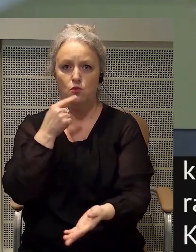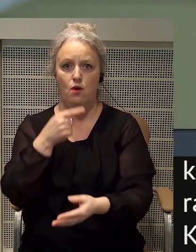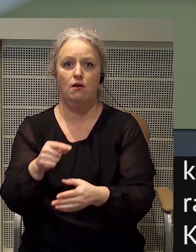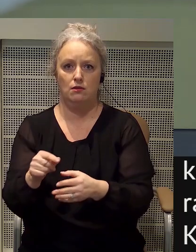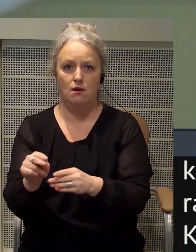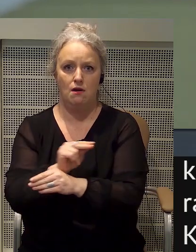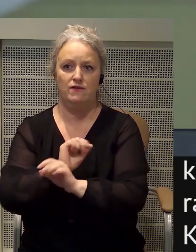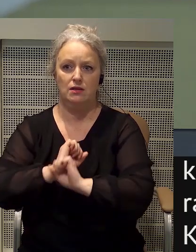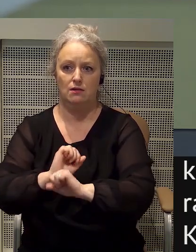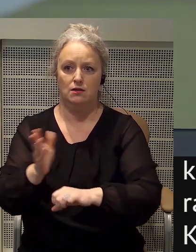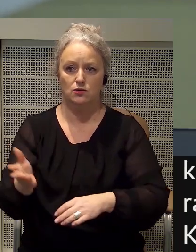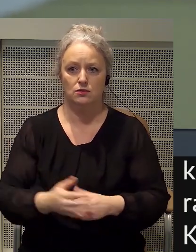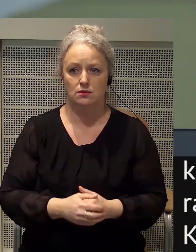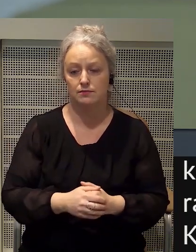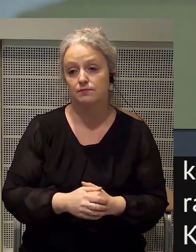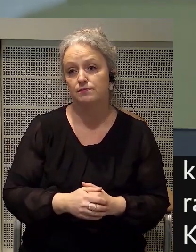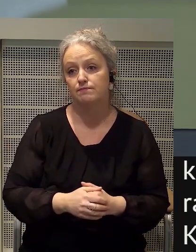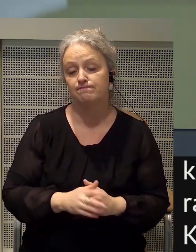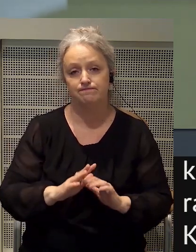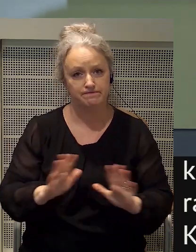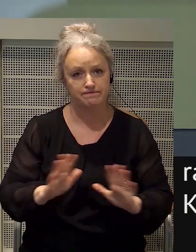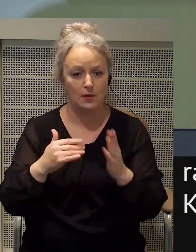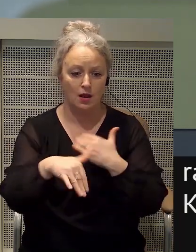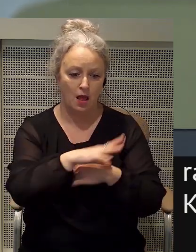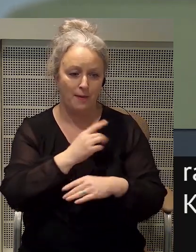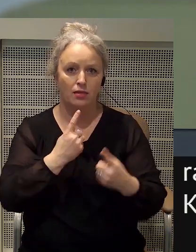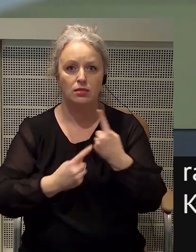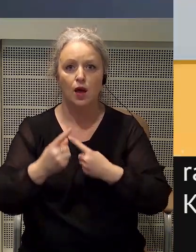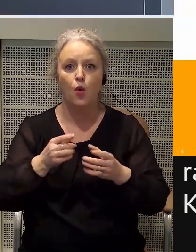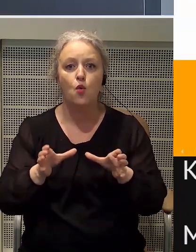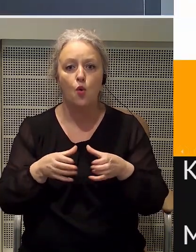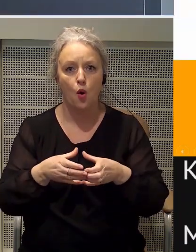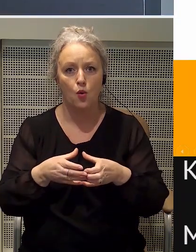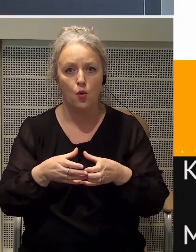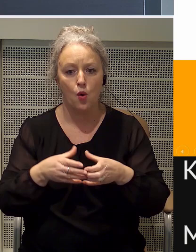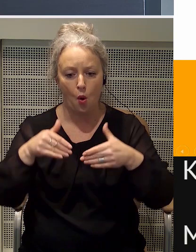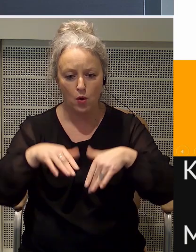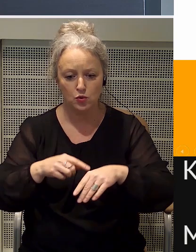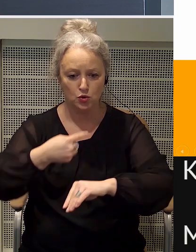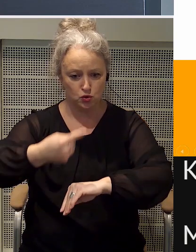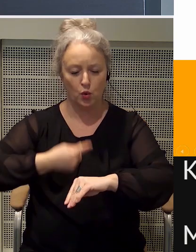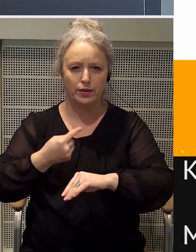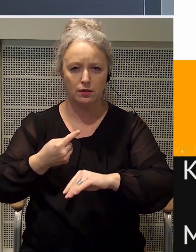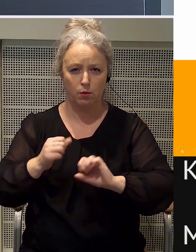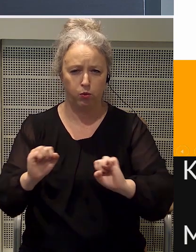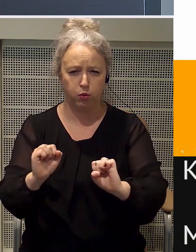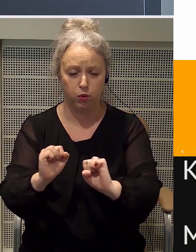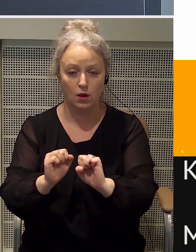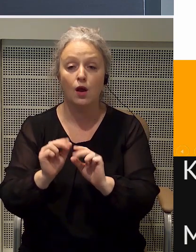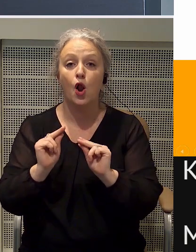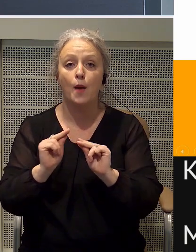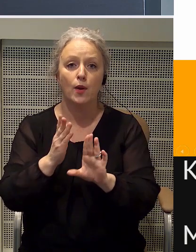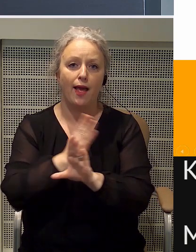another alternative means which is efficient and really helps the patients.